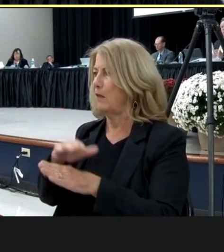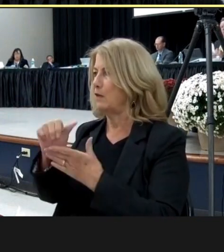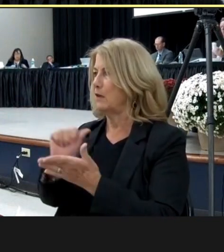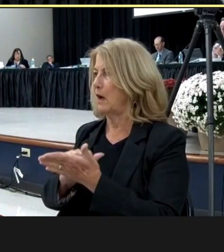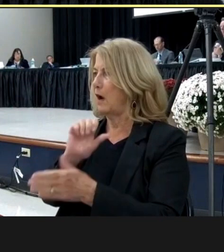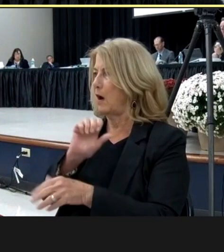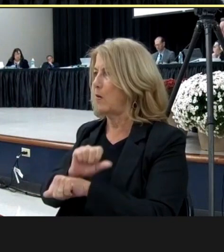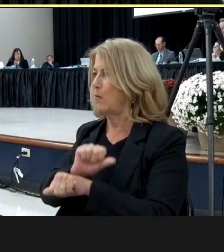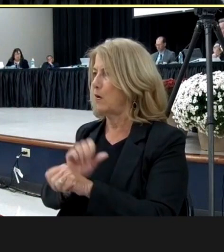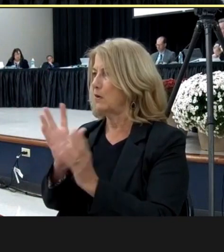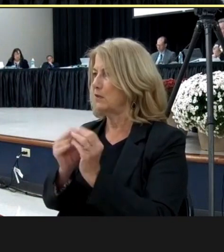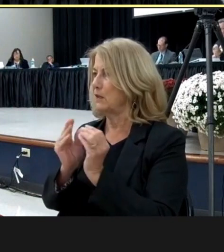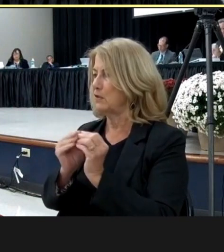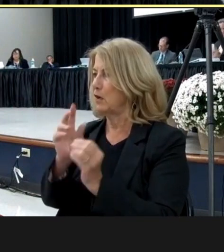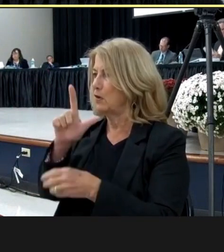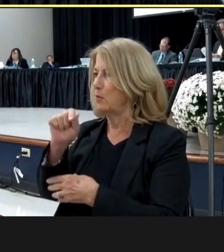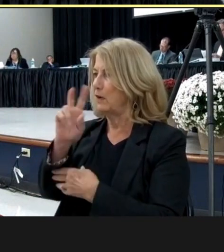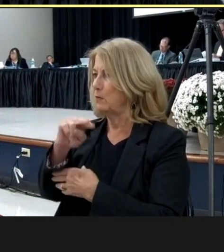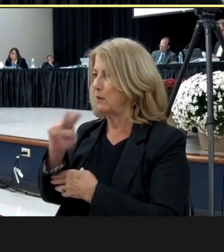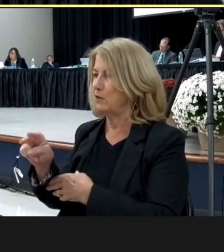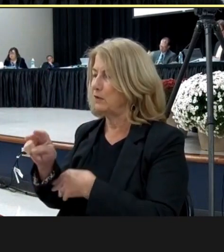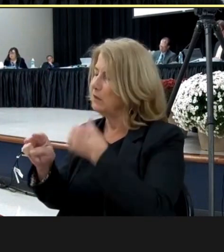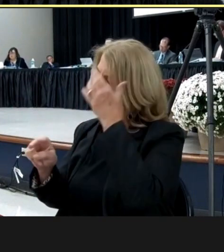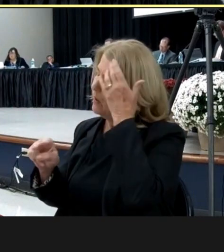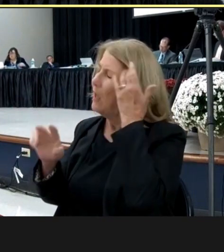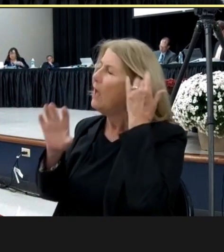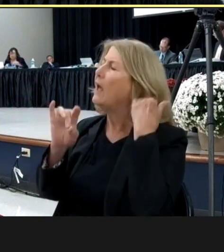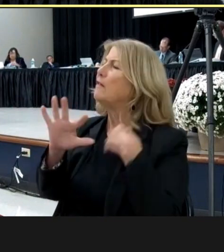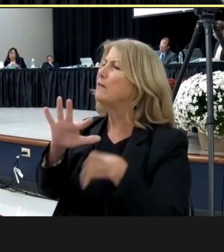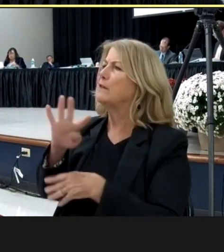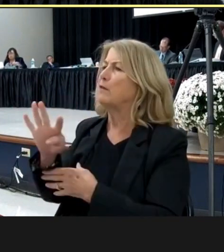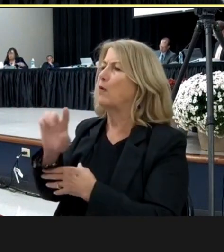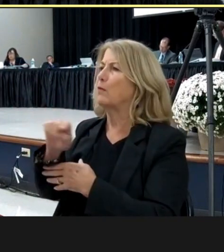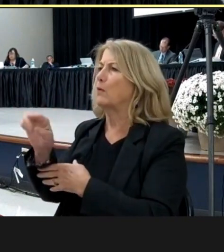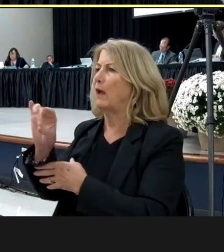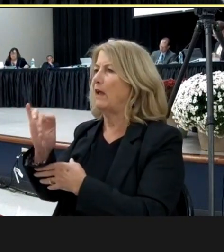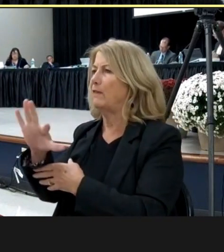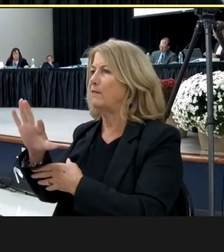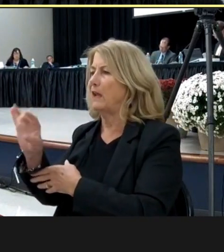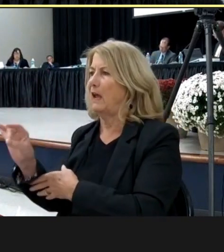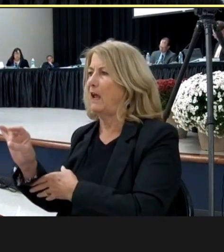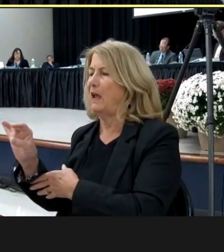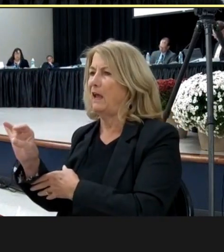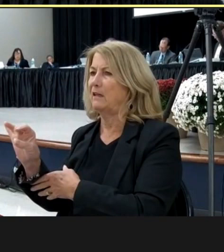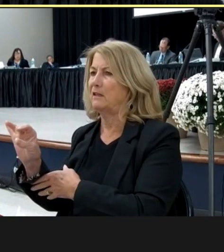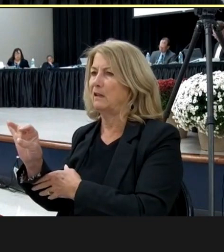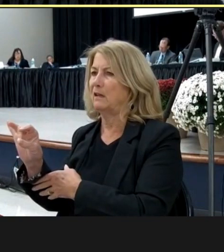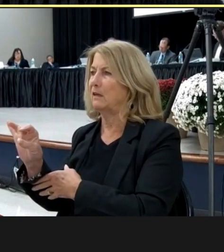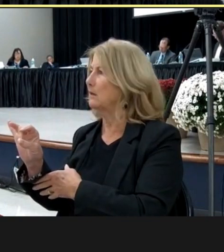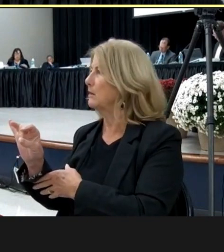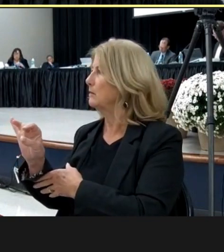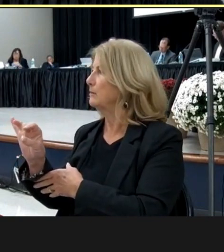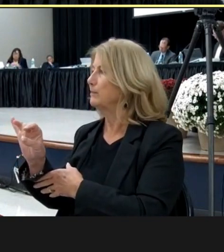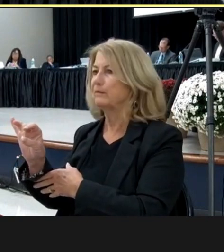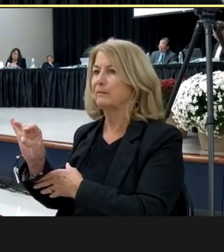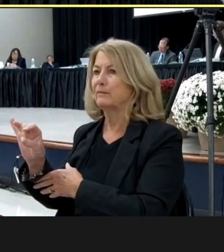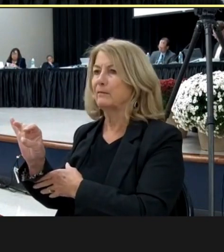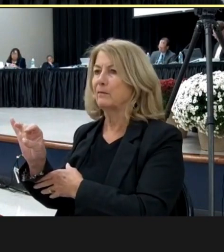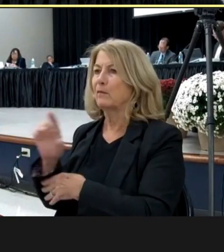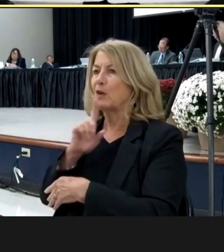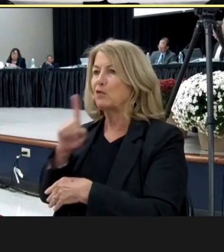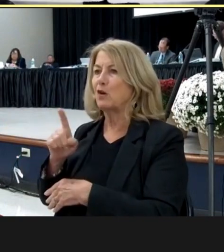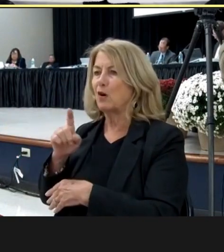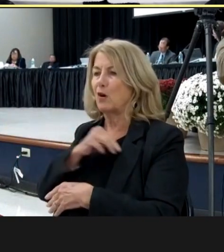items 2022-854 through 858. Bradley, would you please introduce the first work session? Sure, Mayor. Our